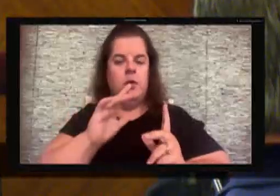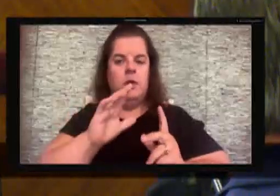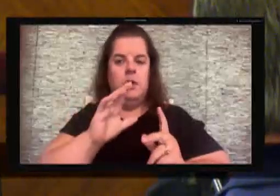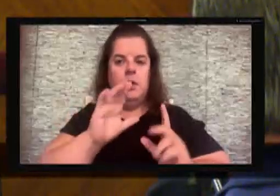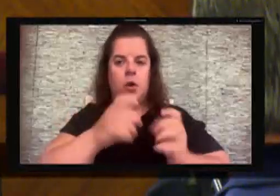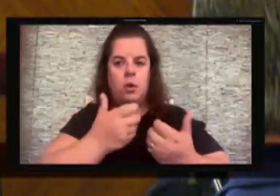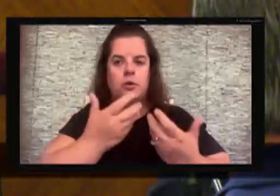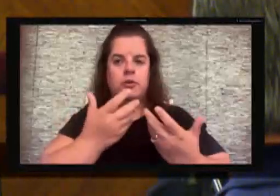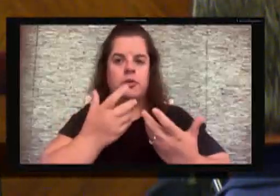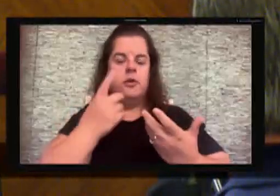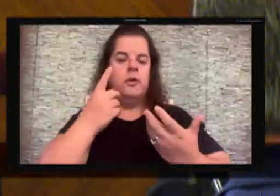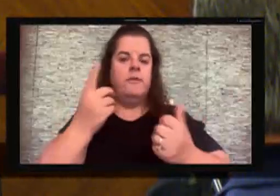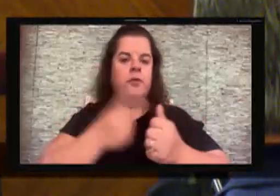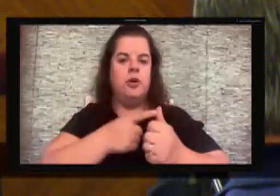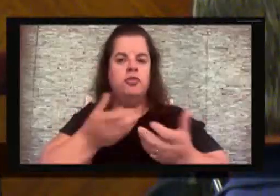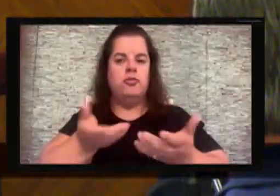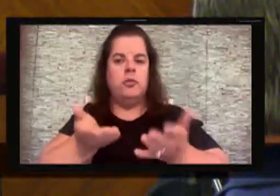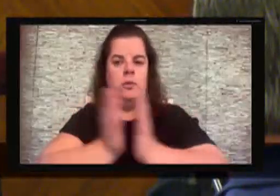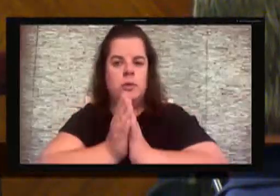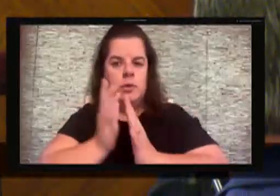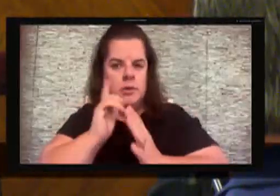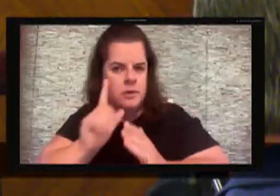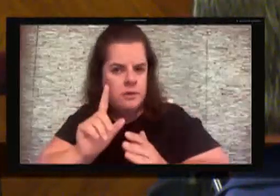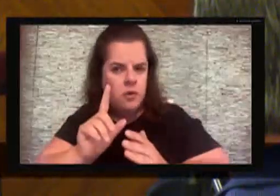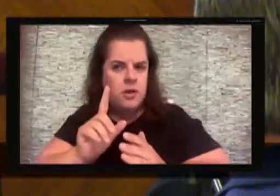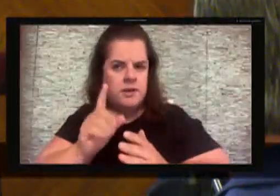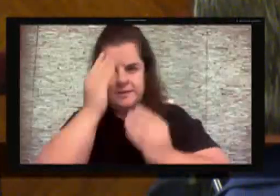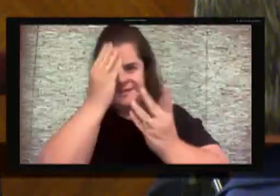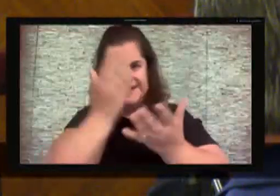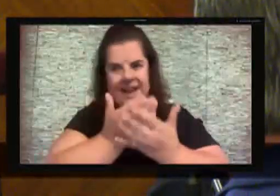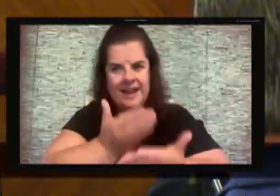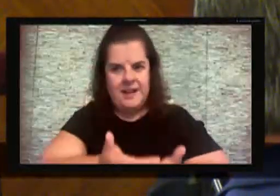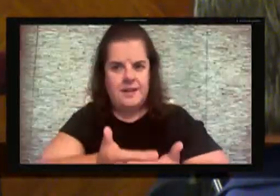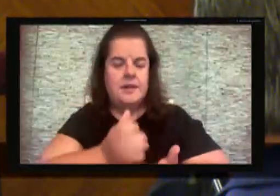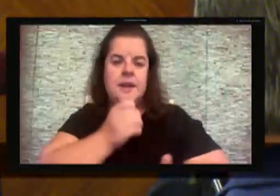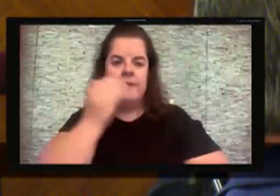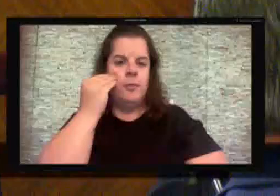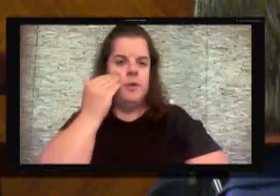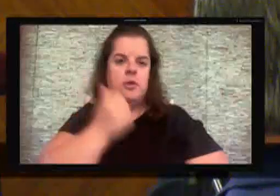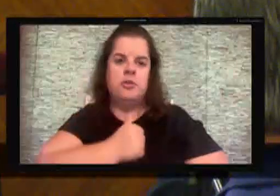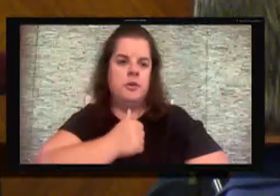First Street request for factor data. I'm not familiar with that one, I'm sorry.